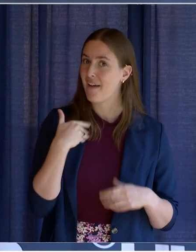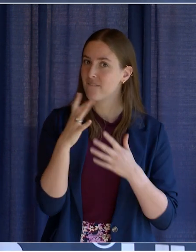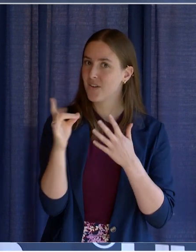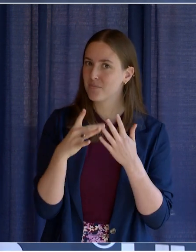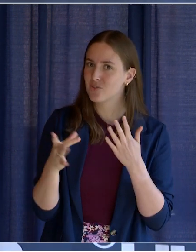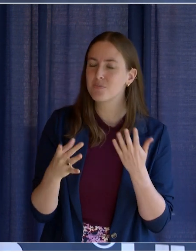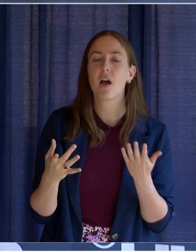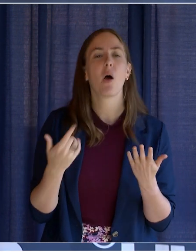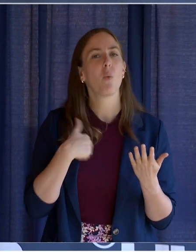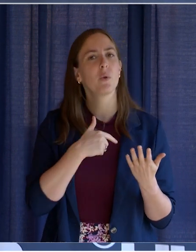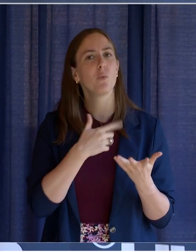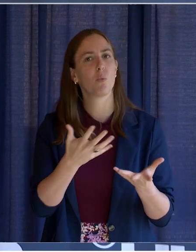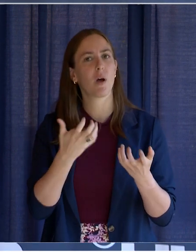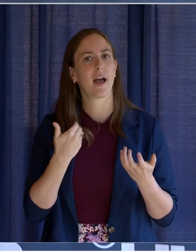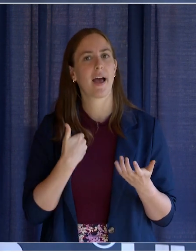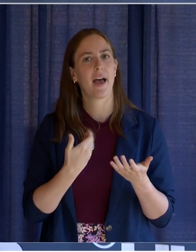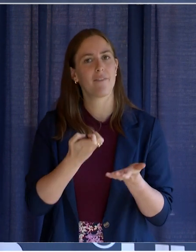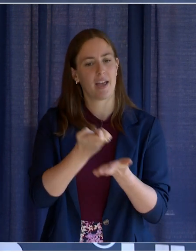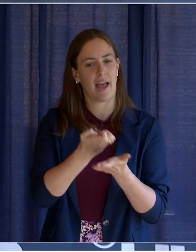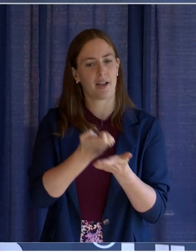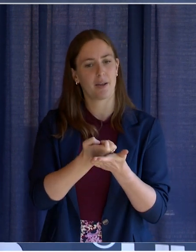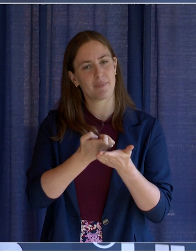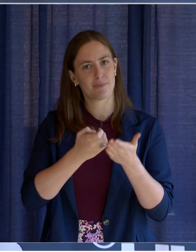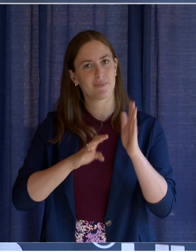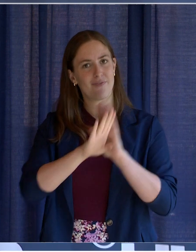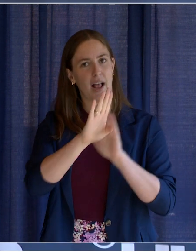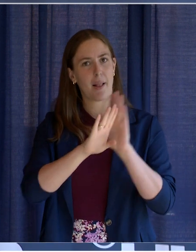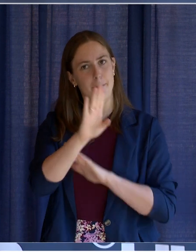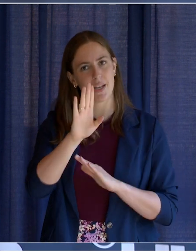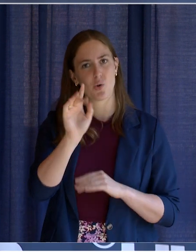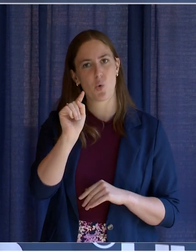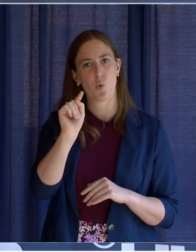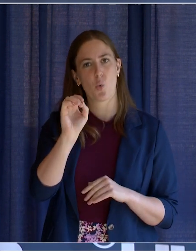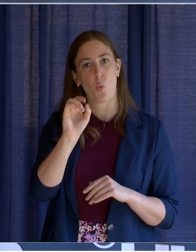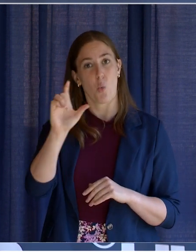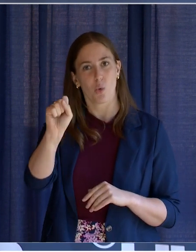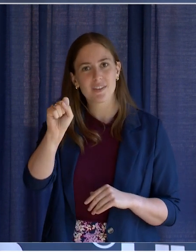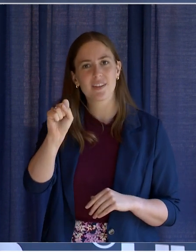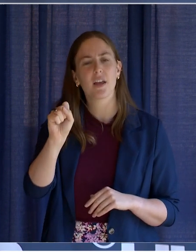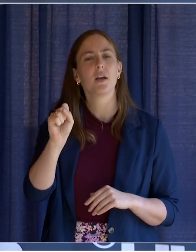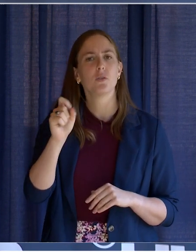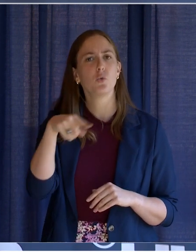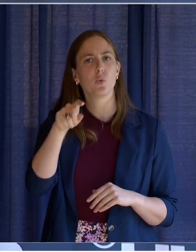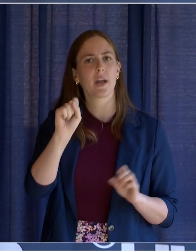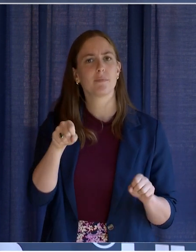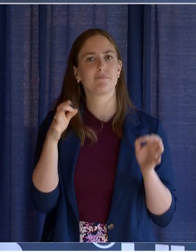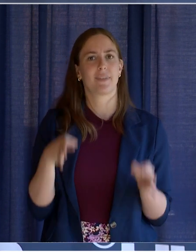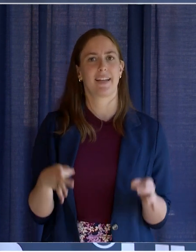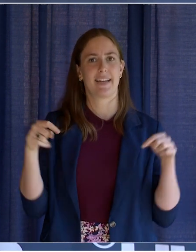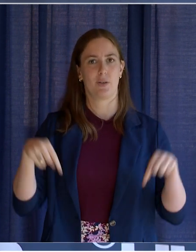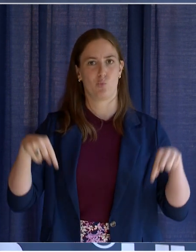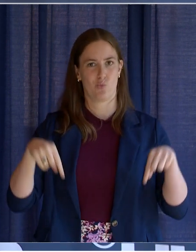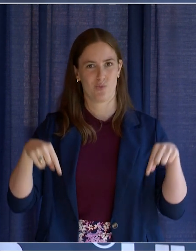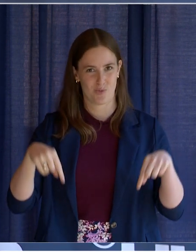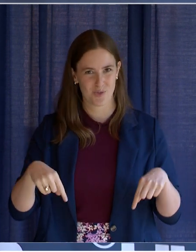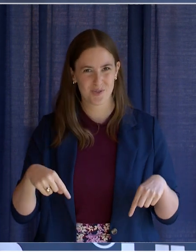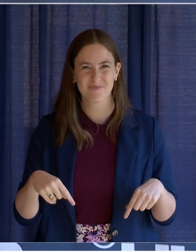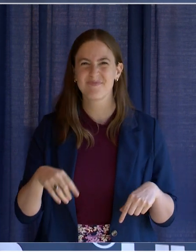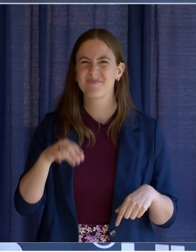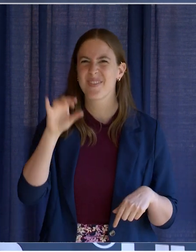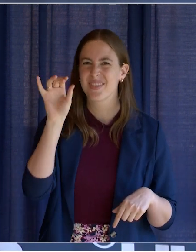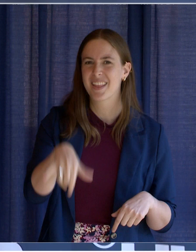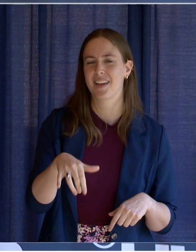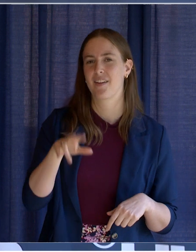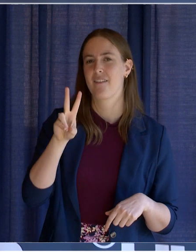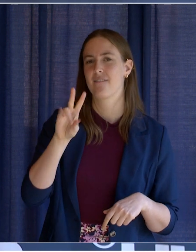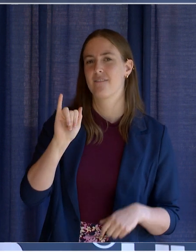have an economic development toolbox that helps you make that easier. And that's what our Vitality